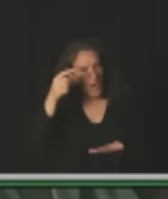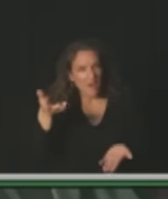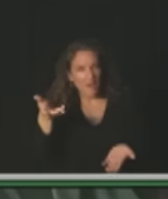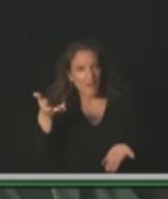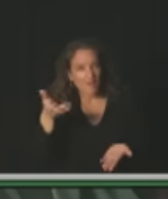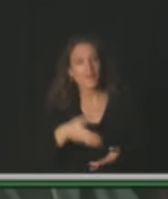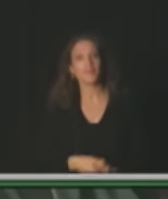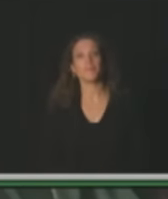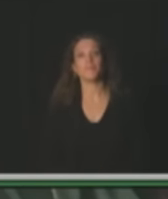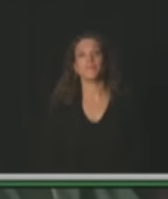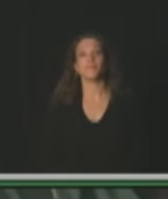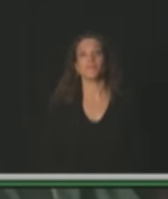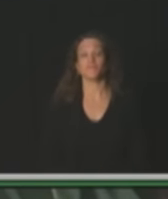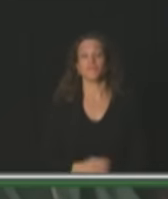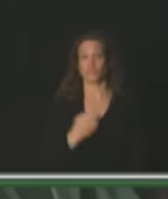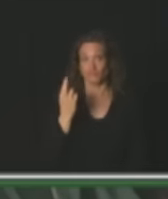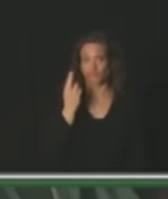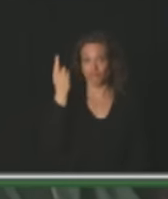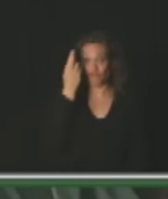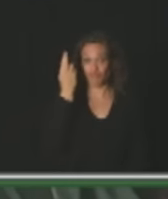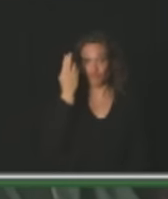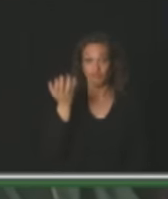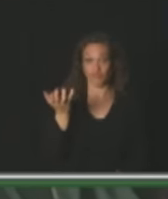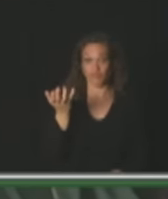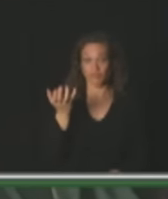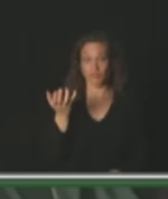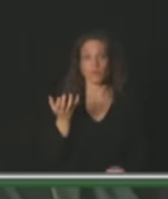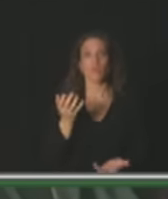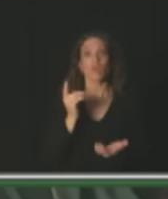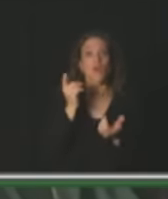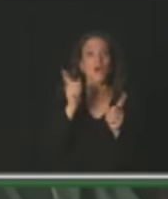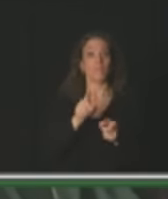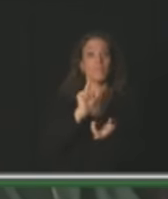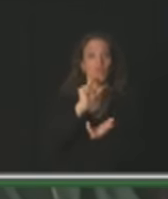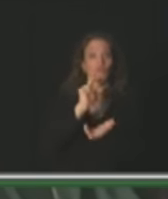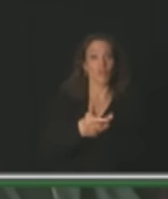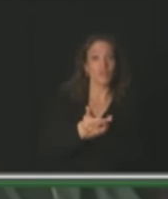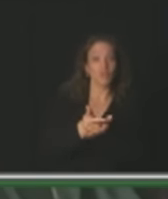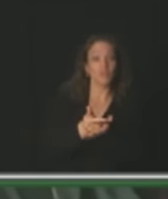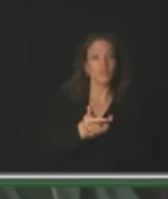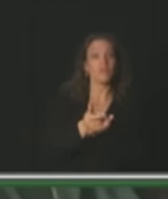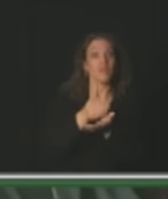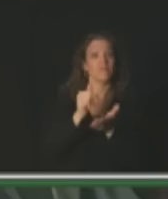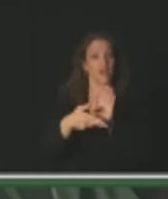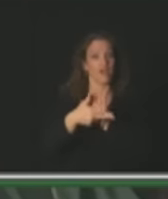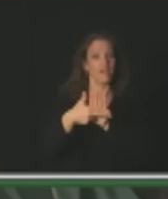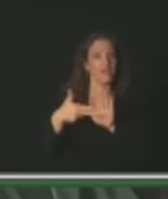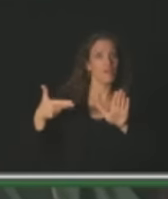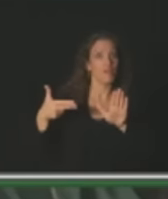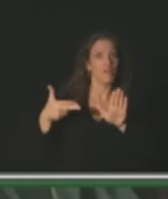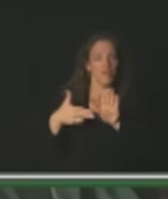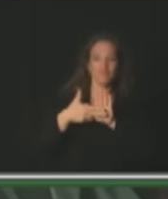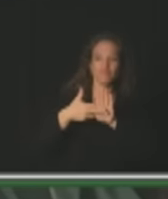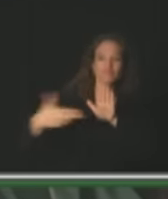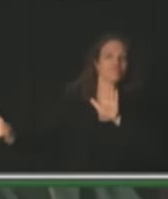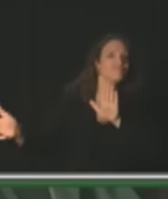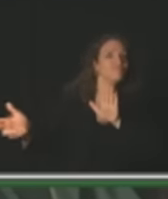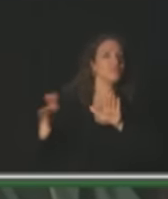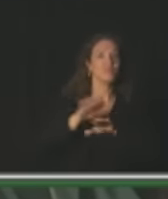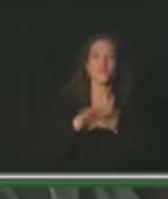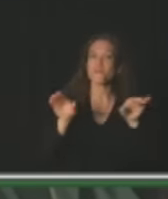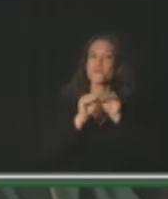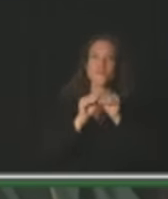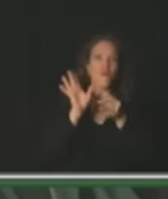It's because when you graduate, those words, low income, they're never going to be spoken about you